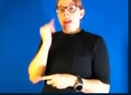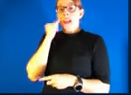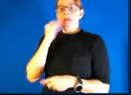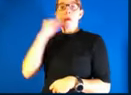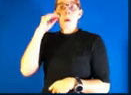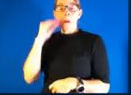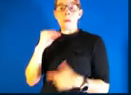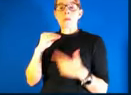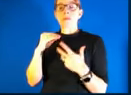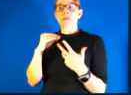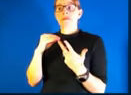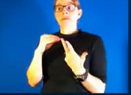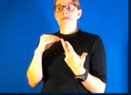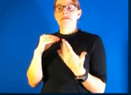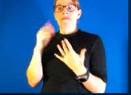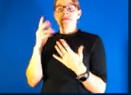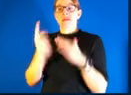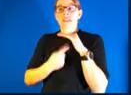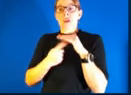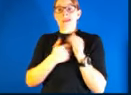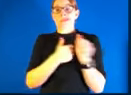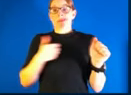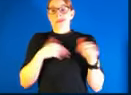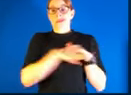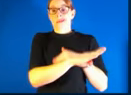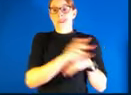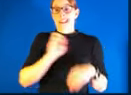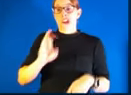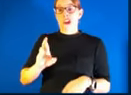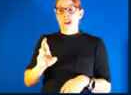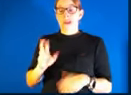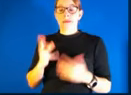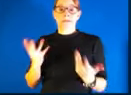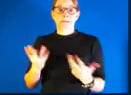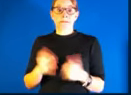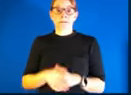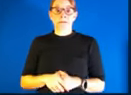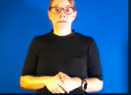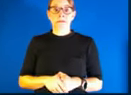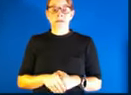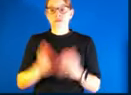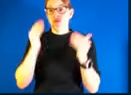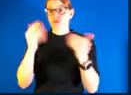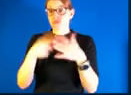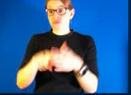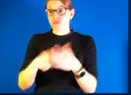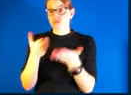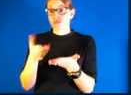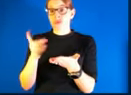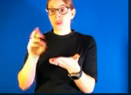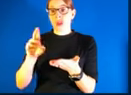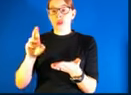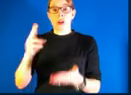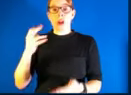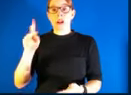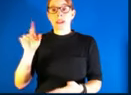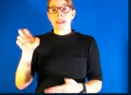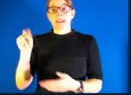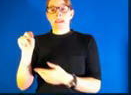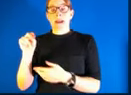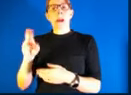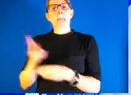them away from the ERs or having to come to the hospital? Dr. Hawkinson, I'll let you start. What should people at home with mild symptoms do to keep